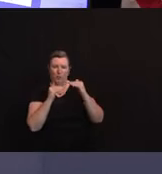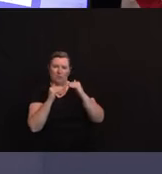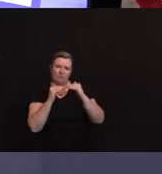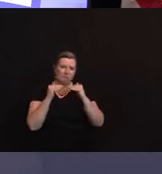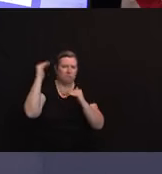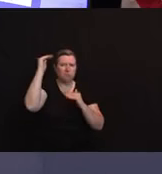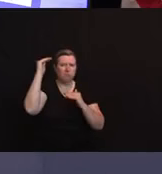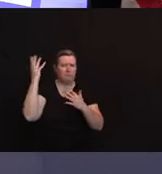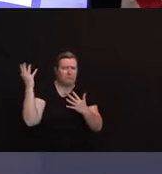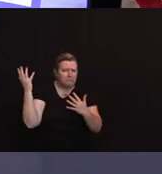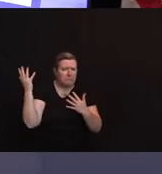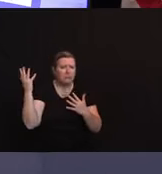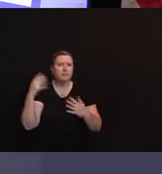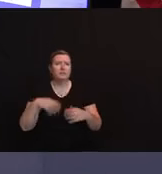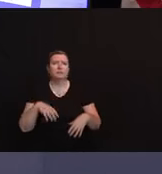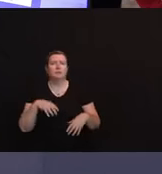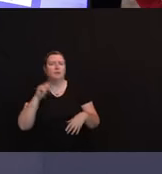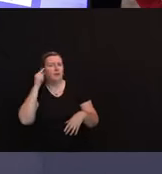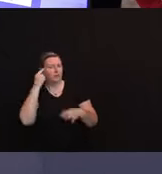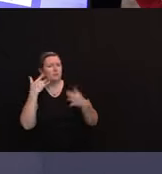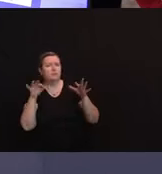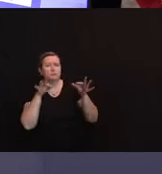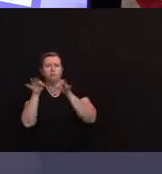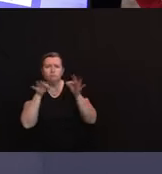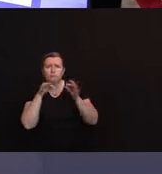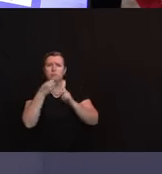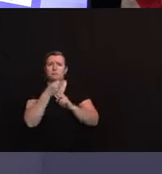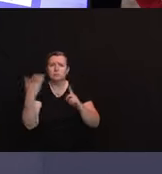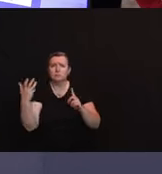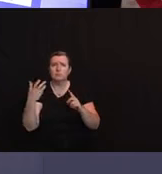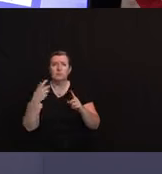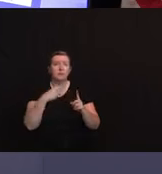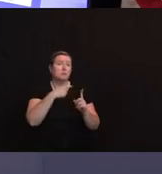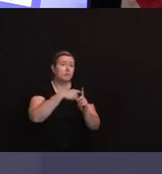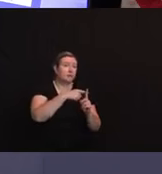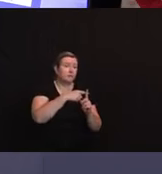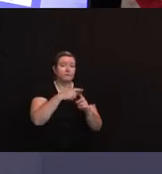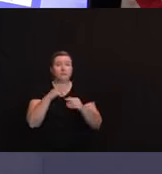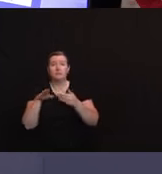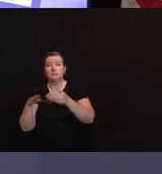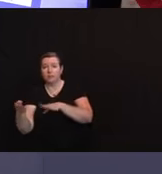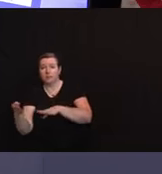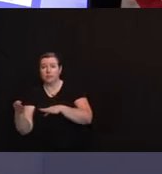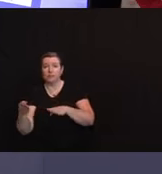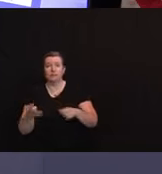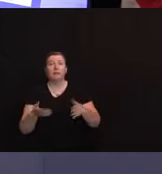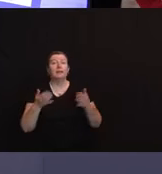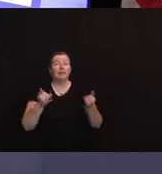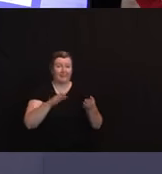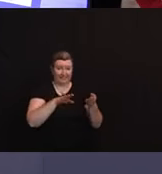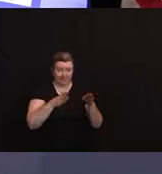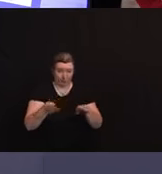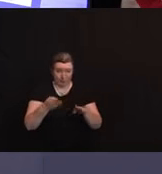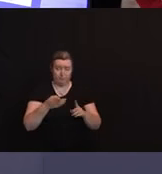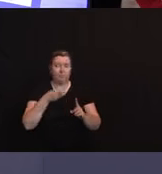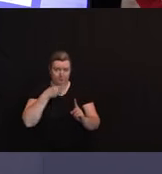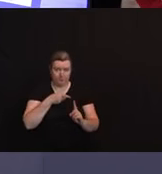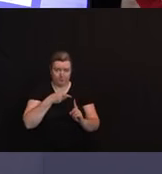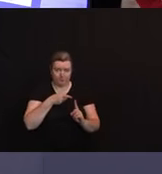The governor reviewed the new cases and deaths reported. In terms of deaths, the breakdown overall is